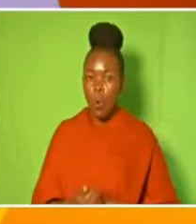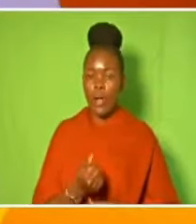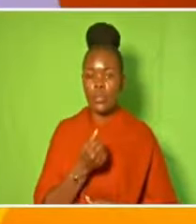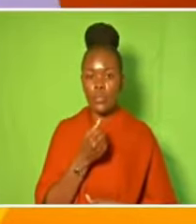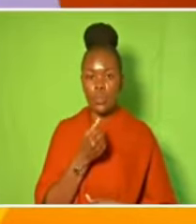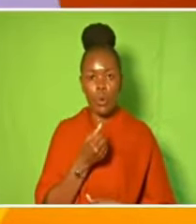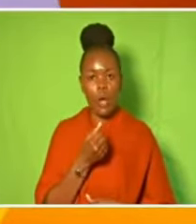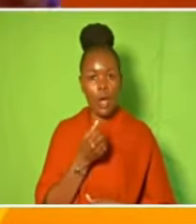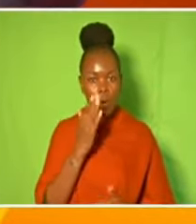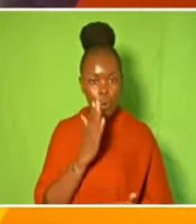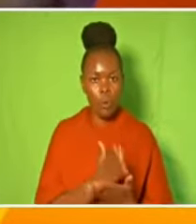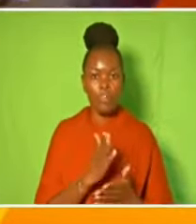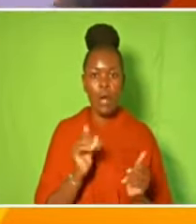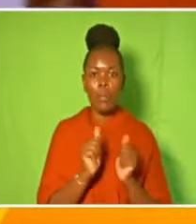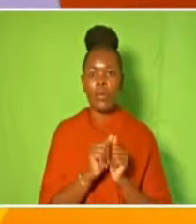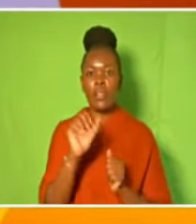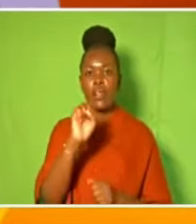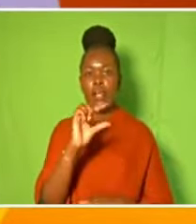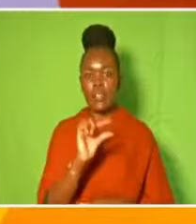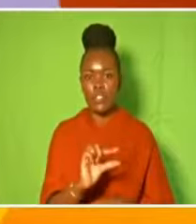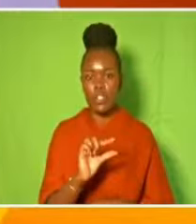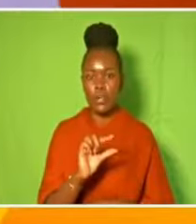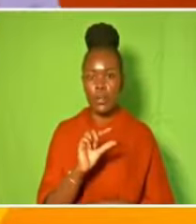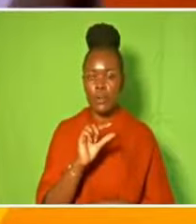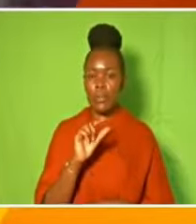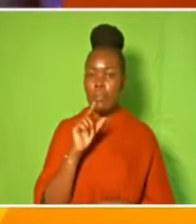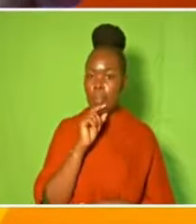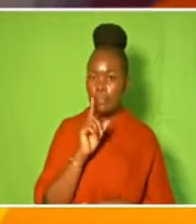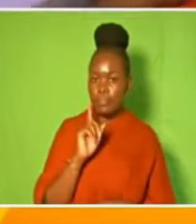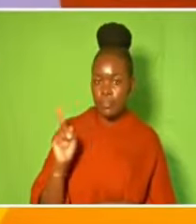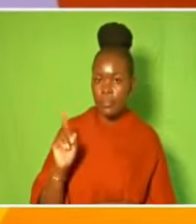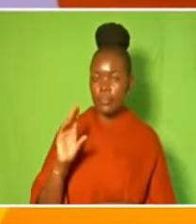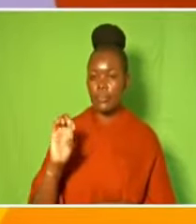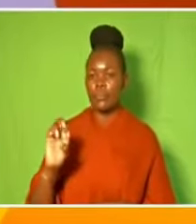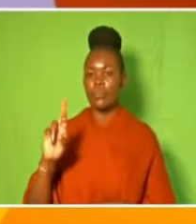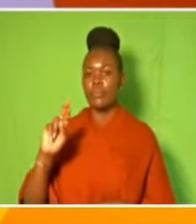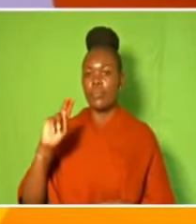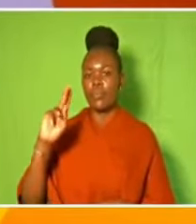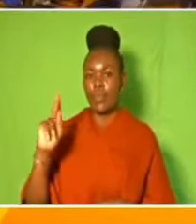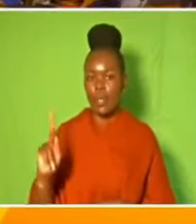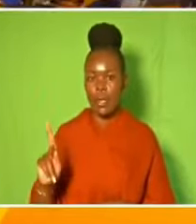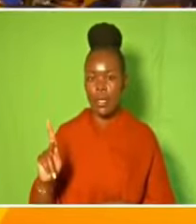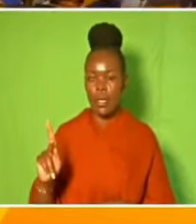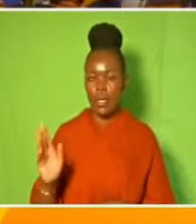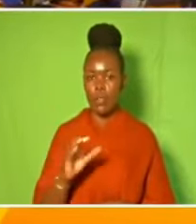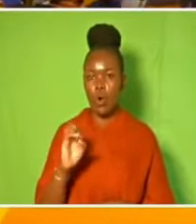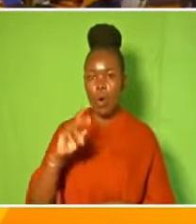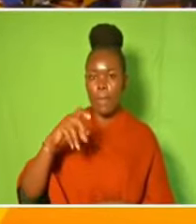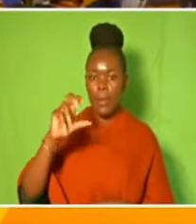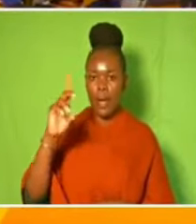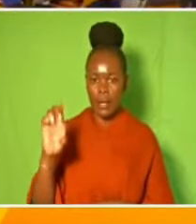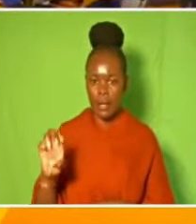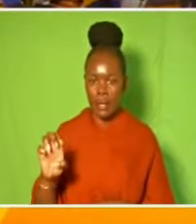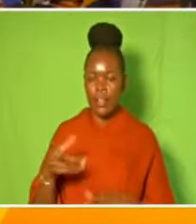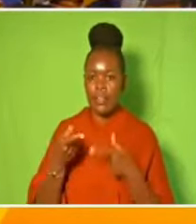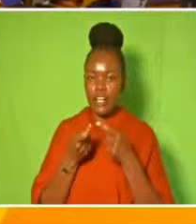here. This is Eric Opani. This young man, they tried to lure